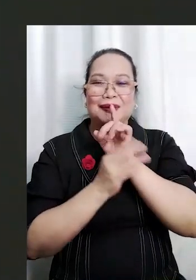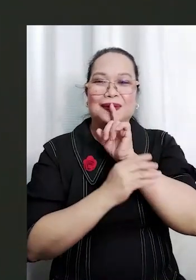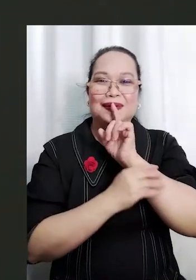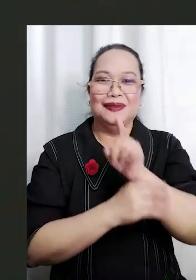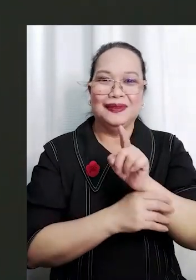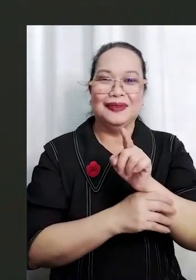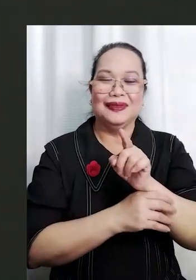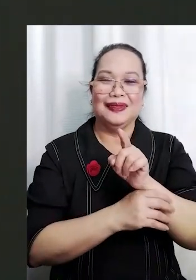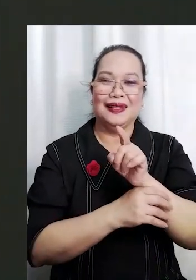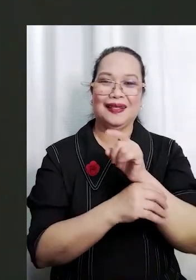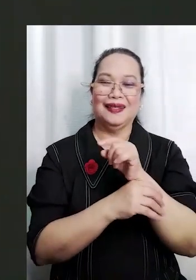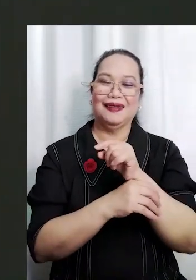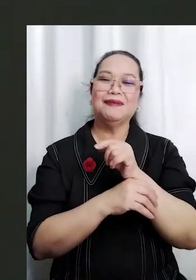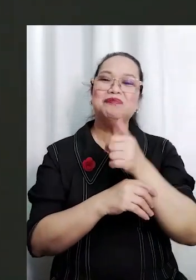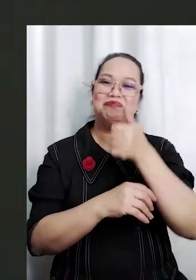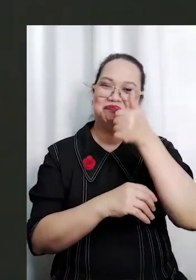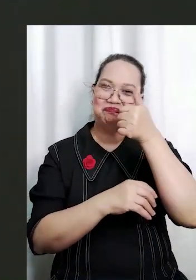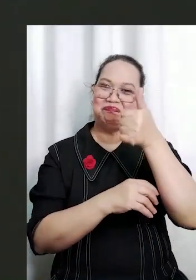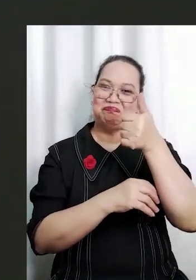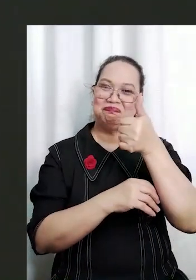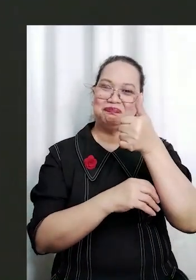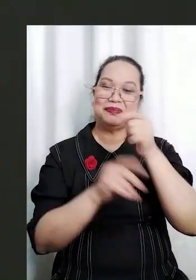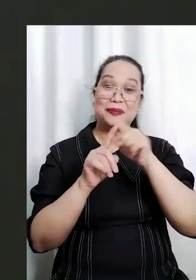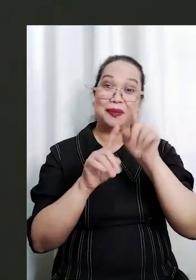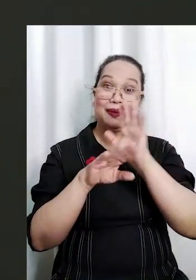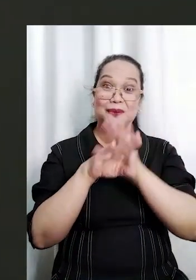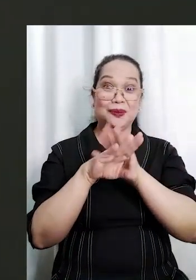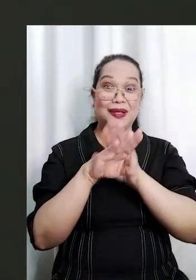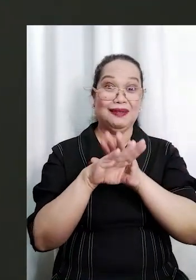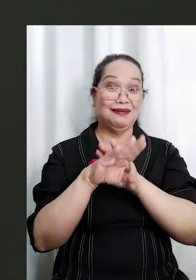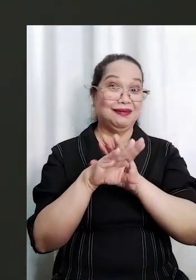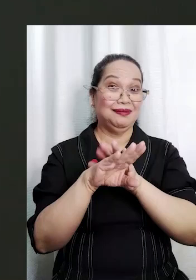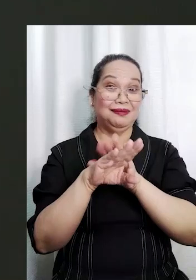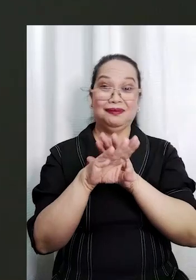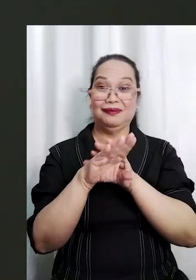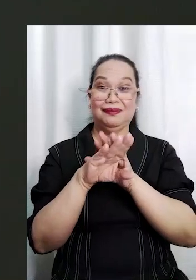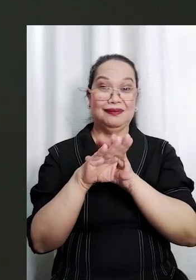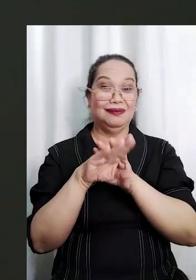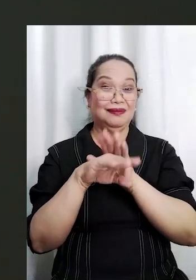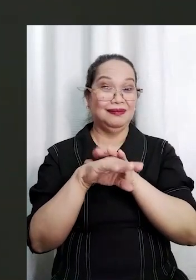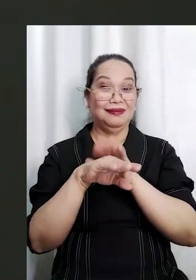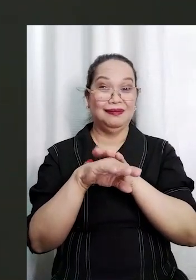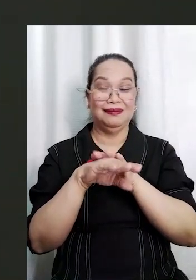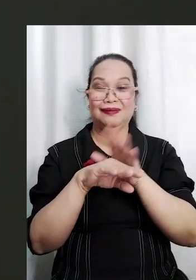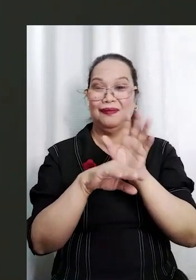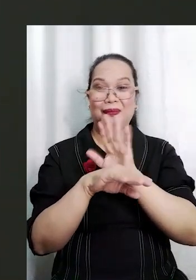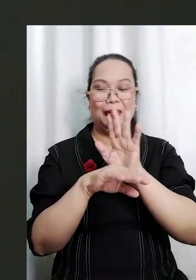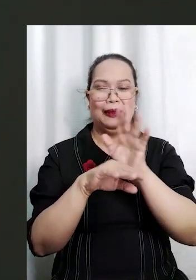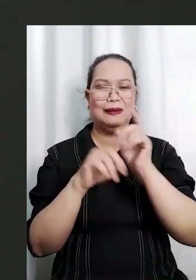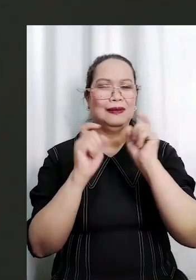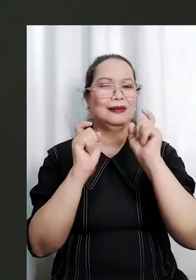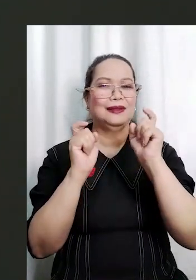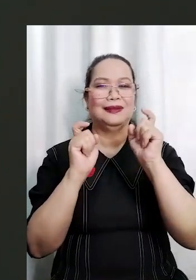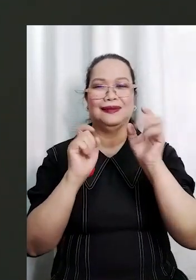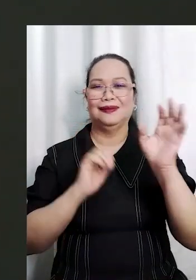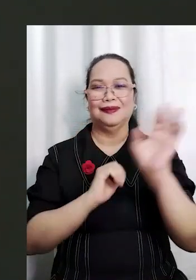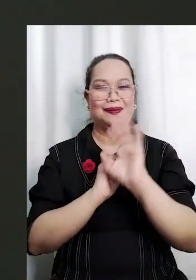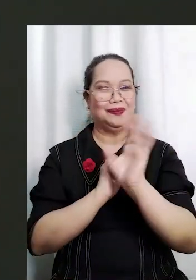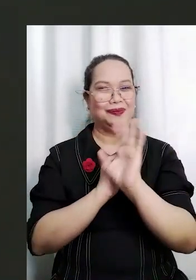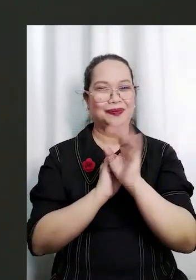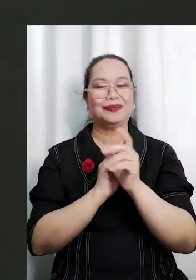ito. That is very good. Pero warning lang mga kapatid, huwag tayong